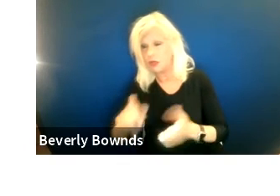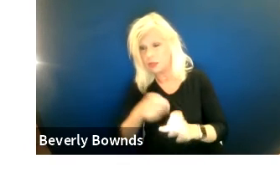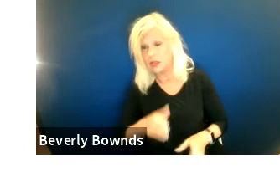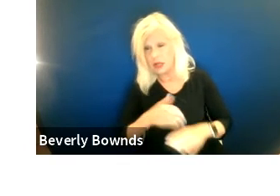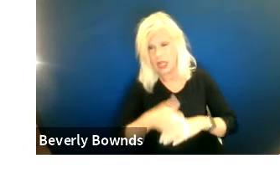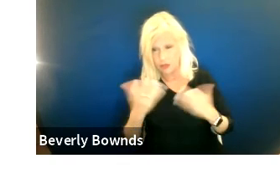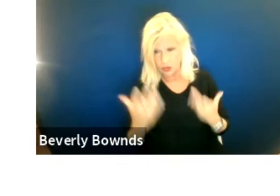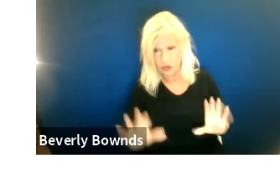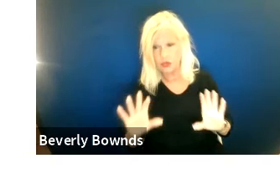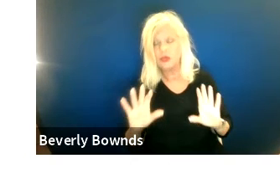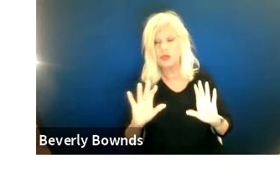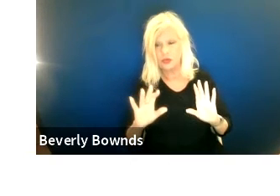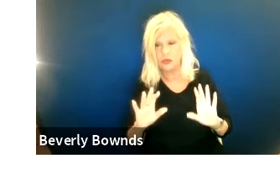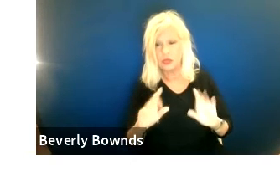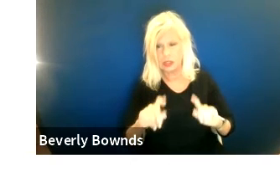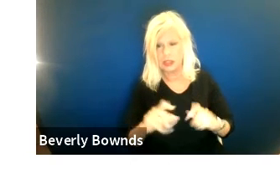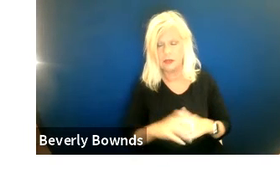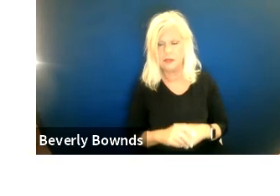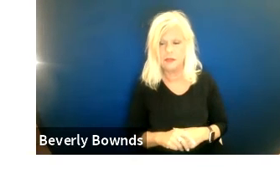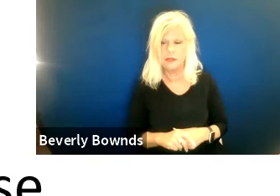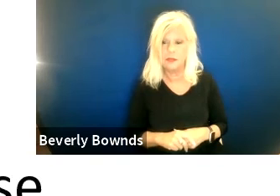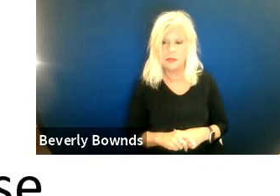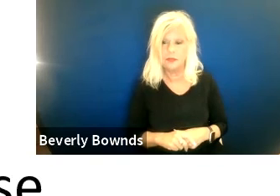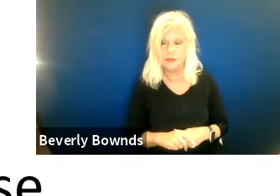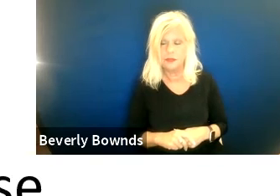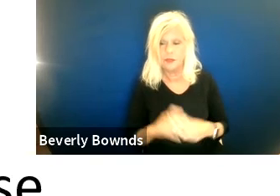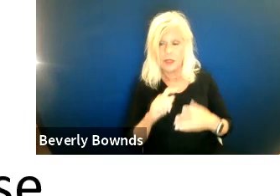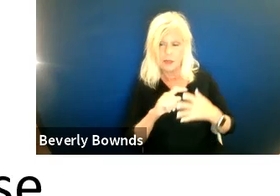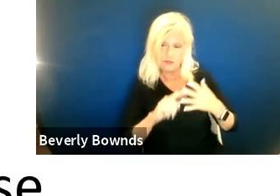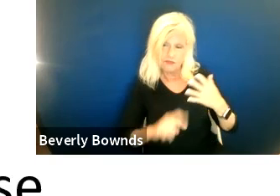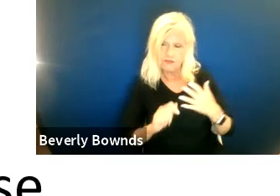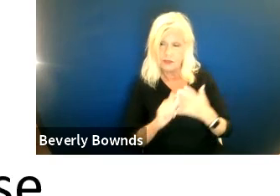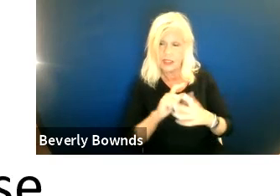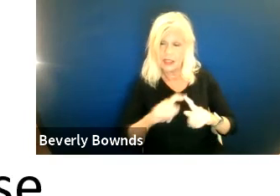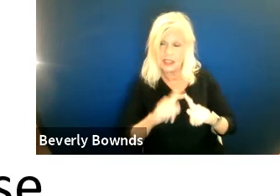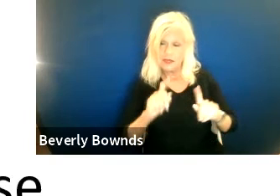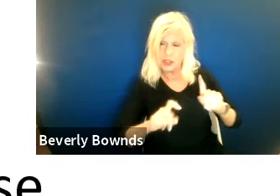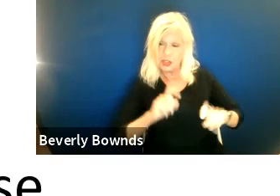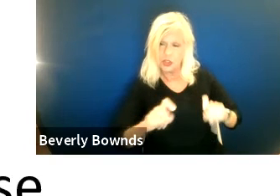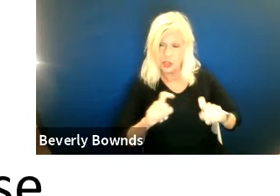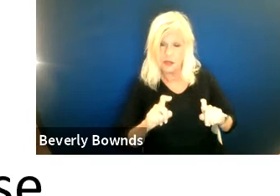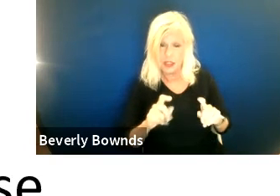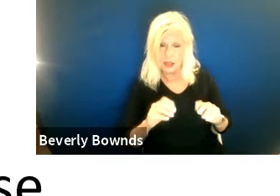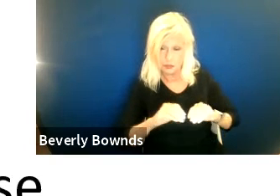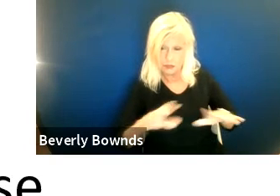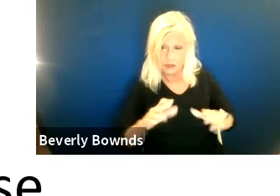class, after they attend the class. So these are all the surveys that we have currently implemented in